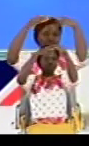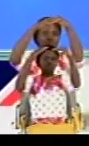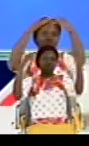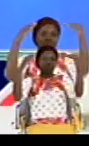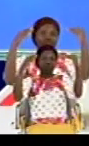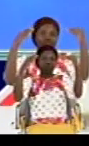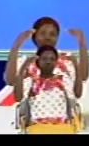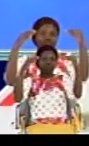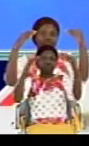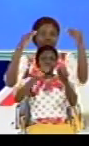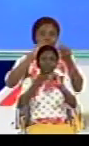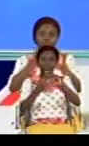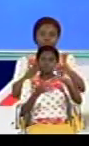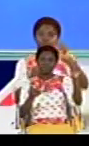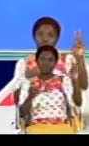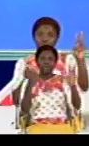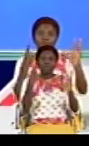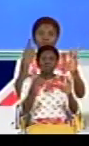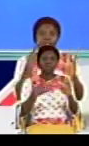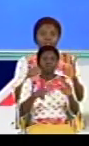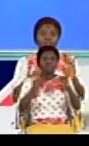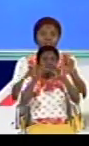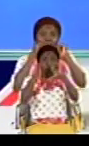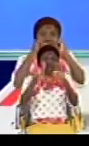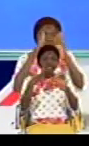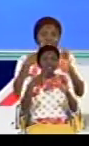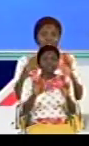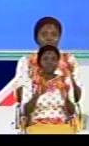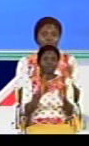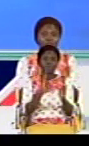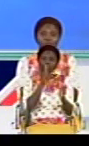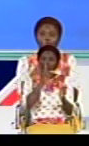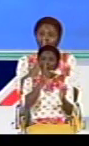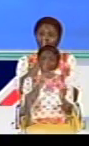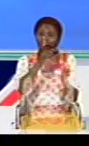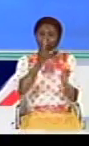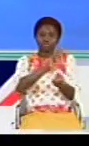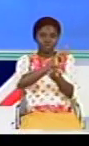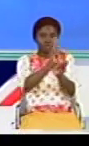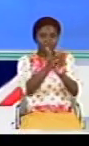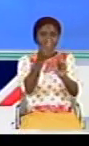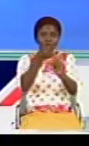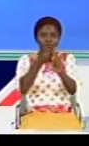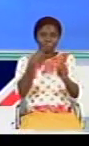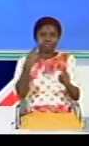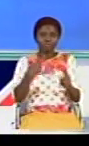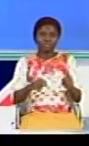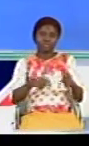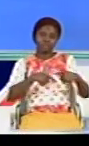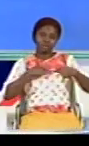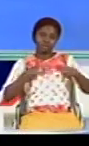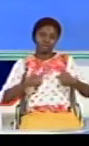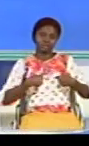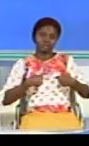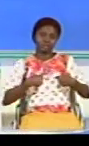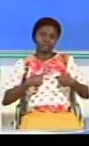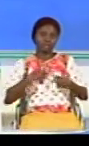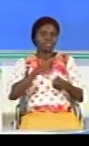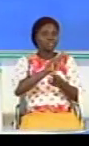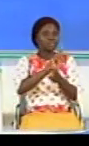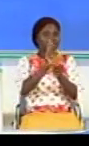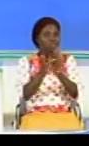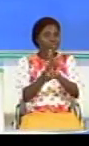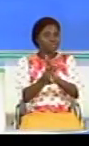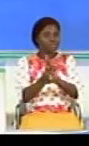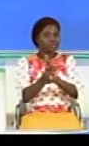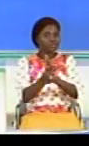the blessing of true repentance from the heart. Repentance not from